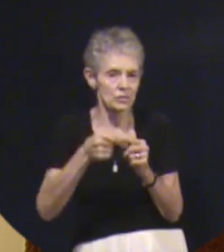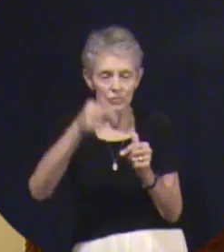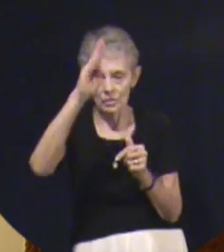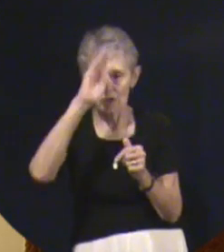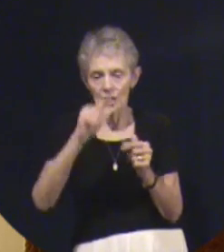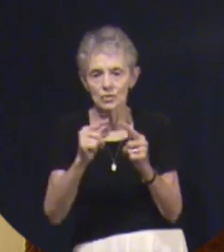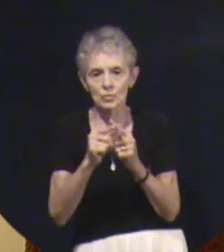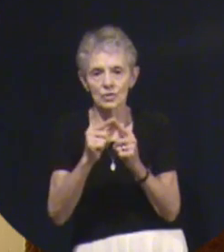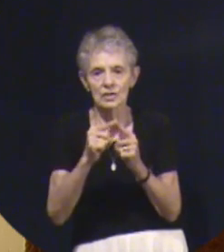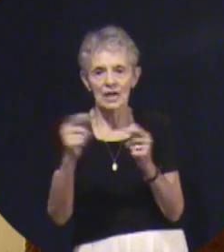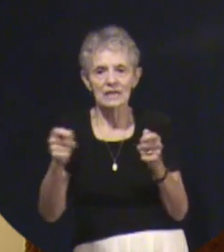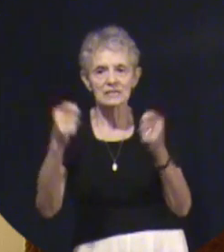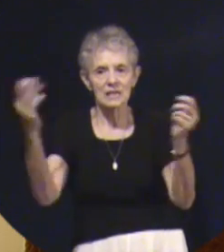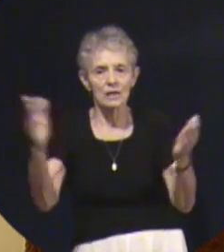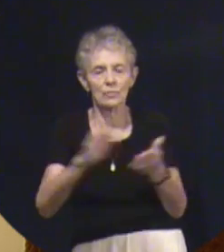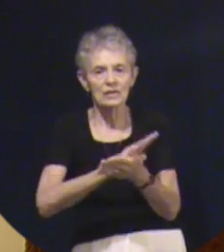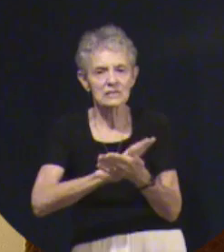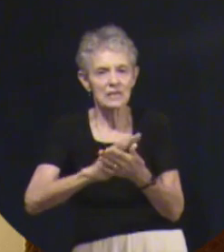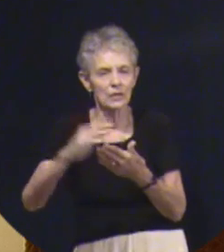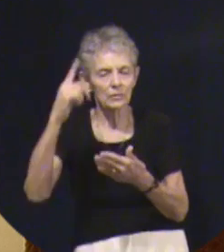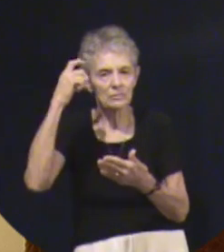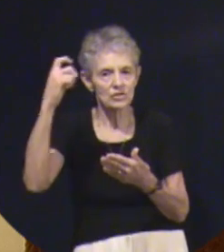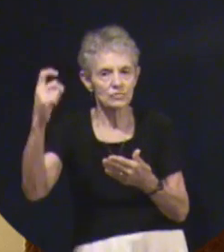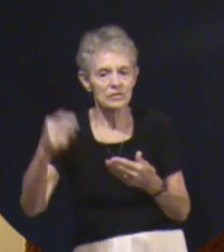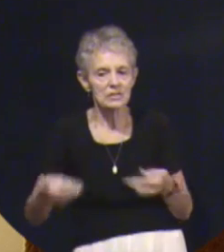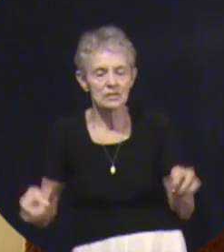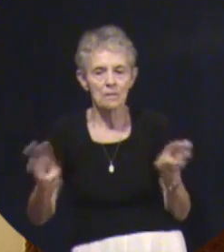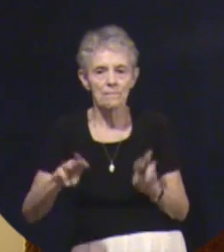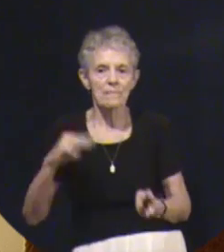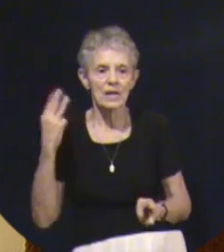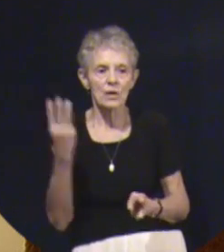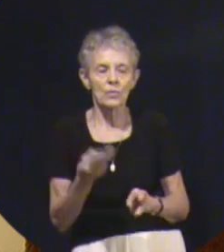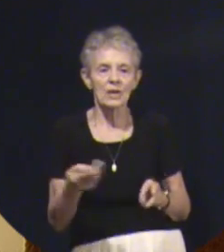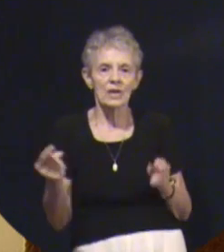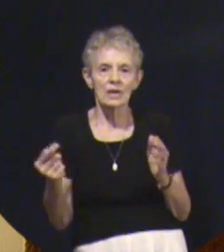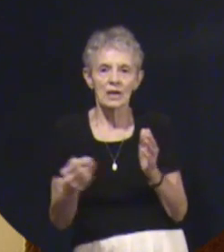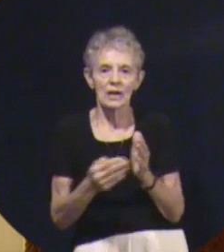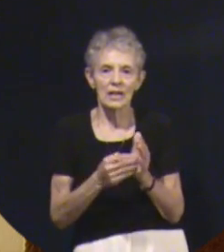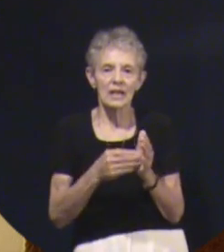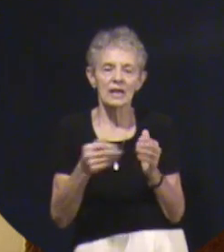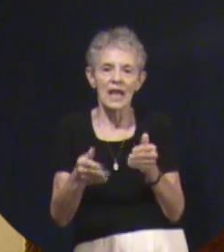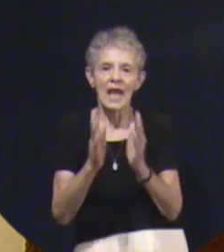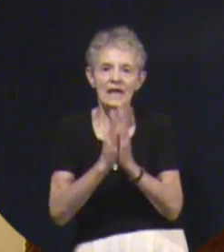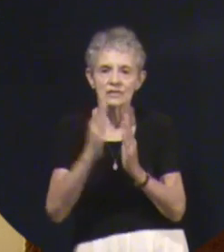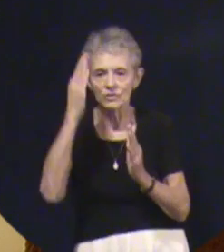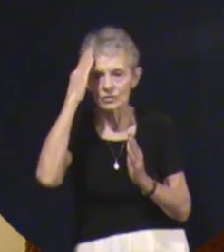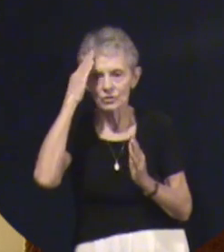celebrate sacred mysteries, may we once again ask to know God's loving mercy.